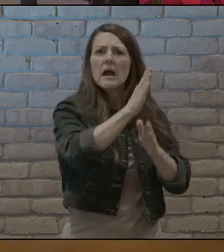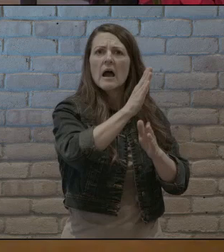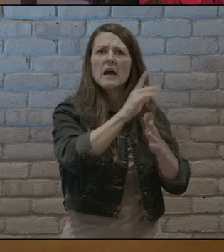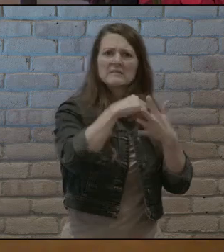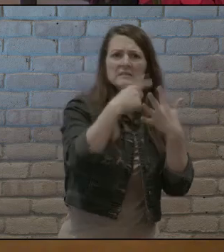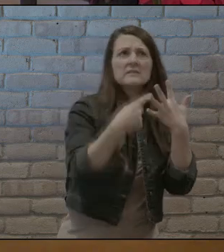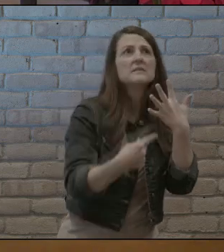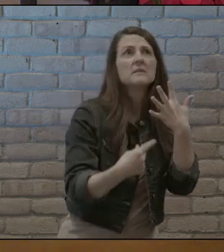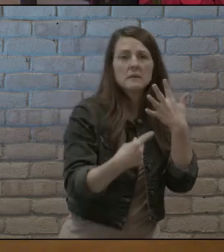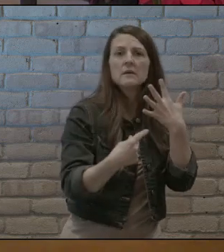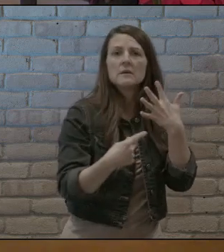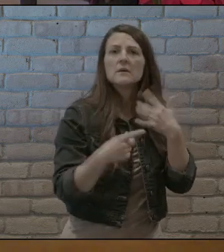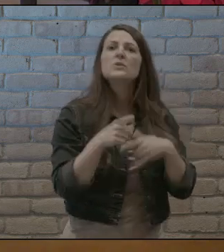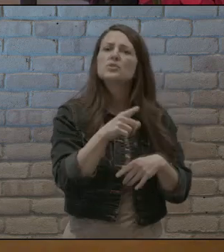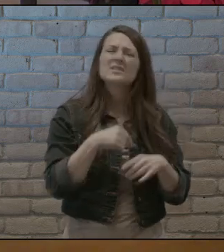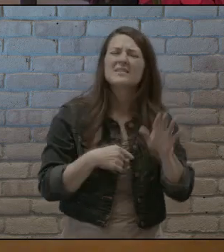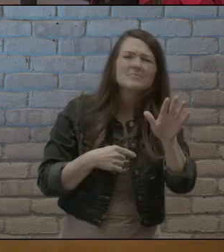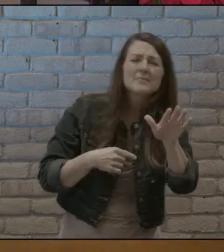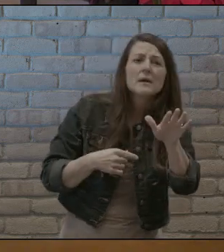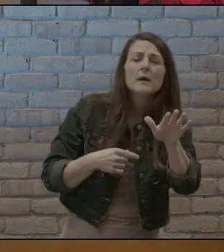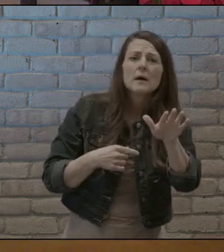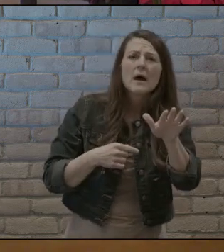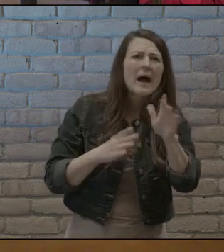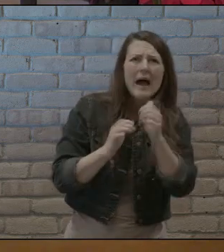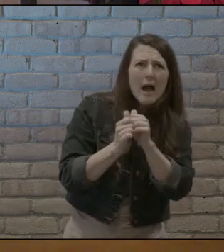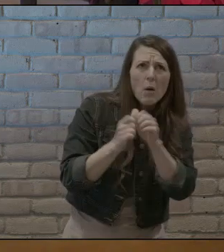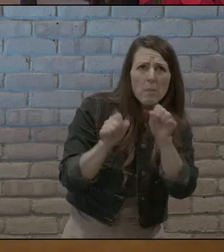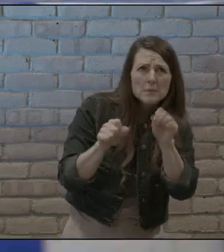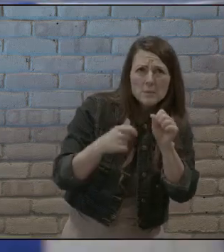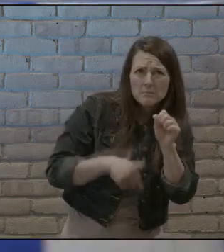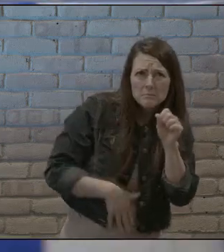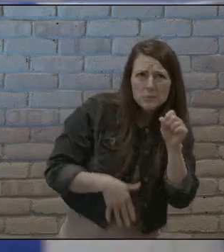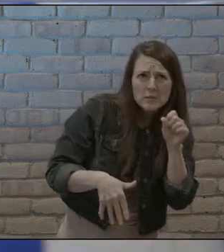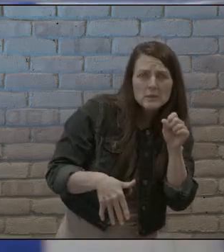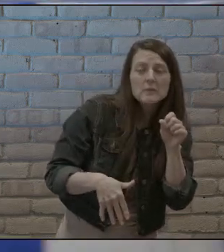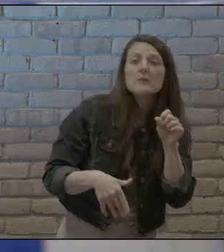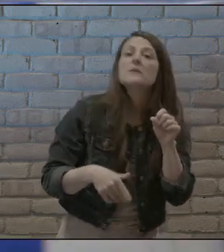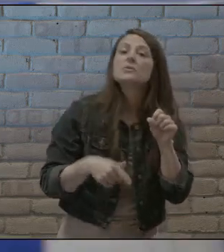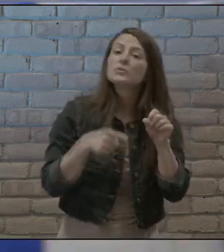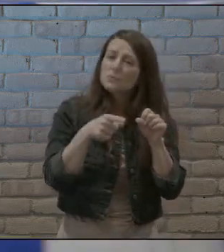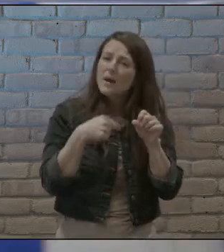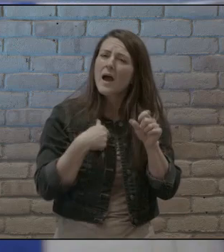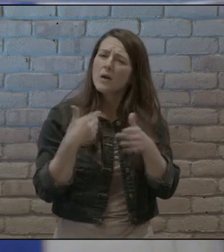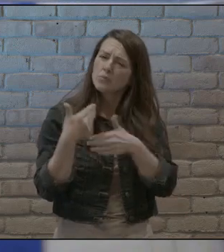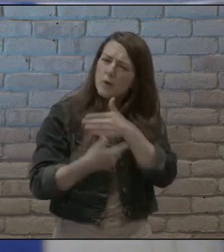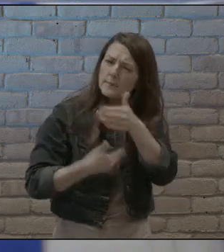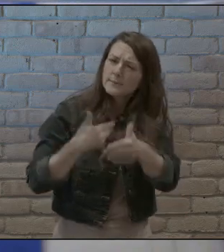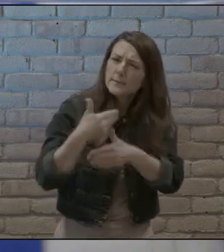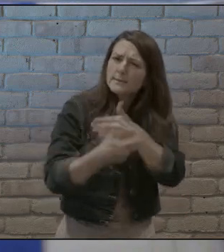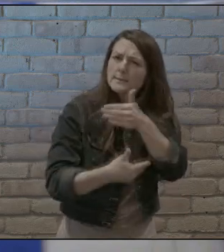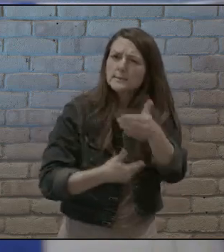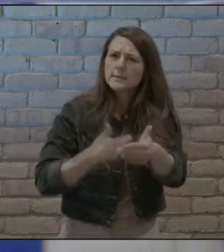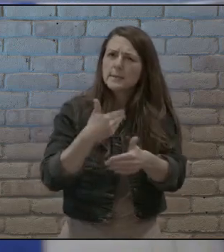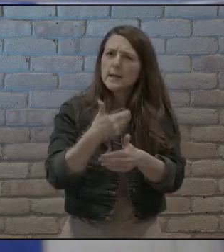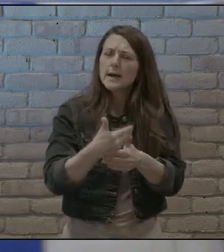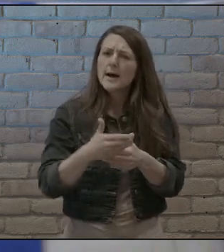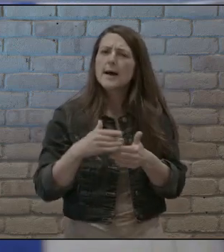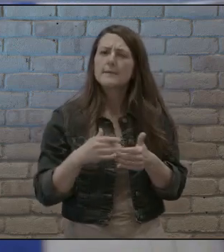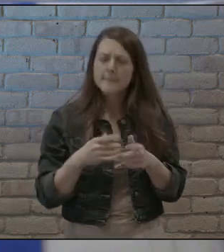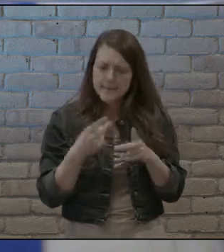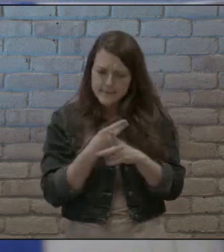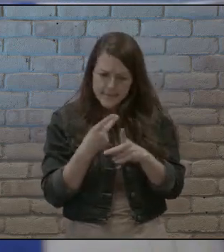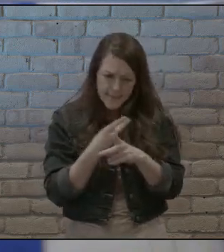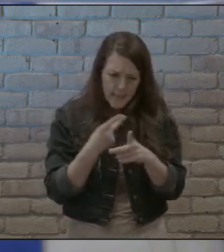Mary went back to that angel and said, how can this be? And she went through a process of making her way through